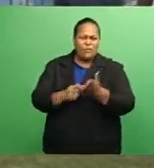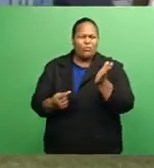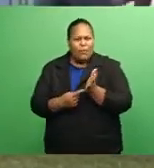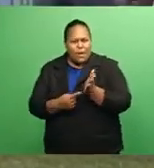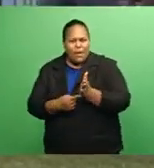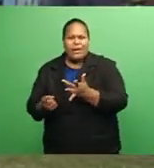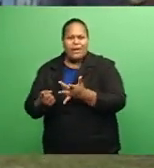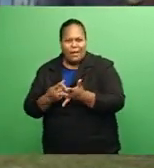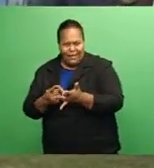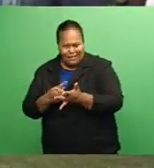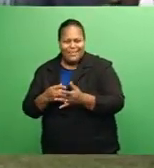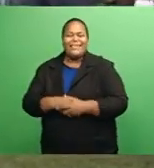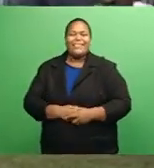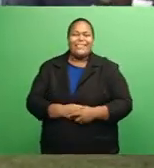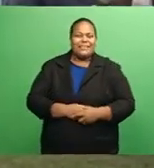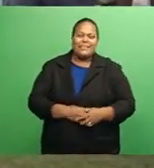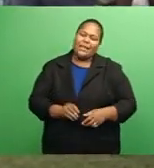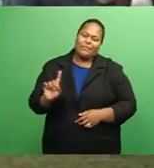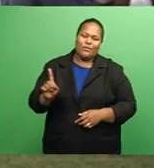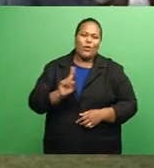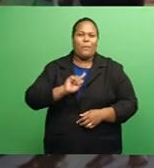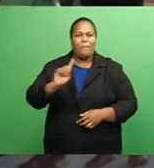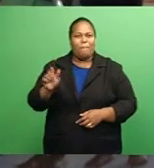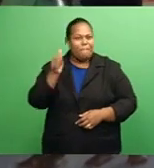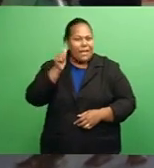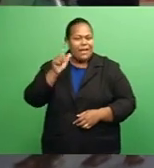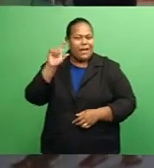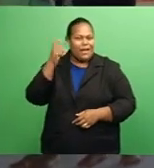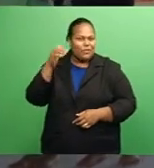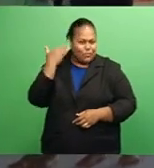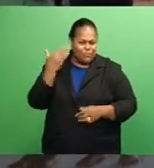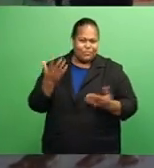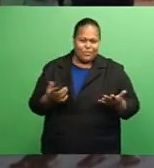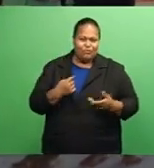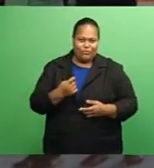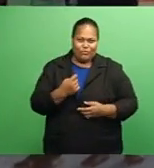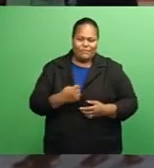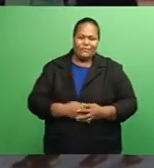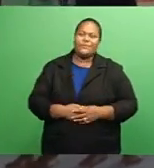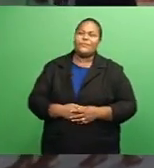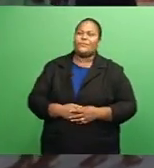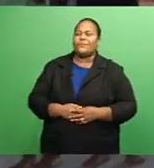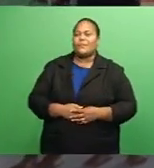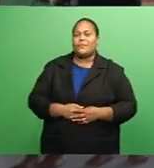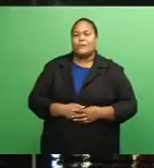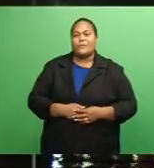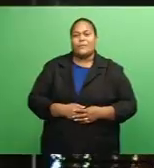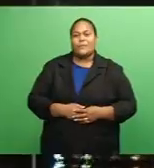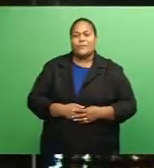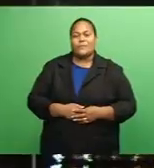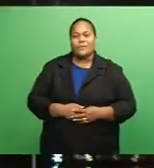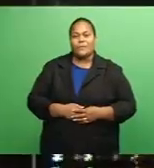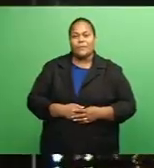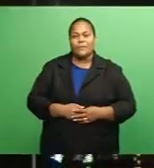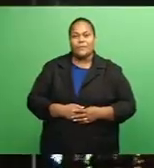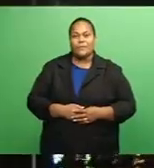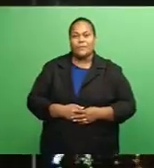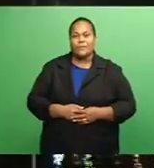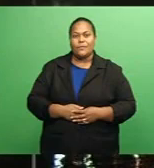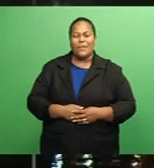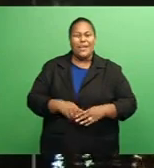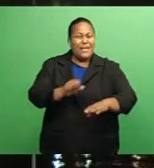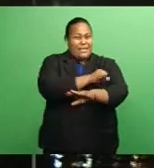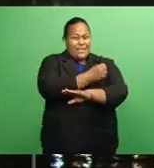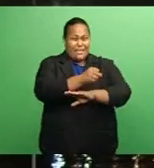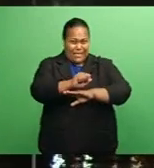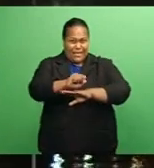having classes in classrooms as soon as possible. Eleanor Turangaiwiu, FBC News. Coastal erosion